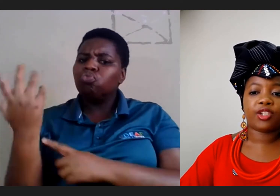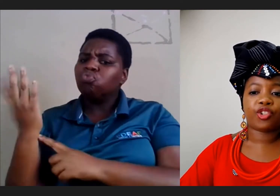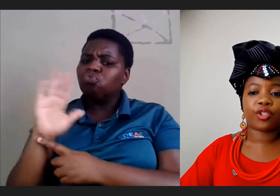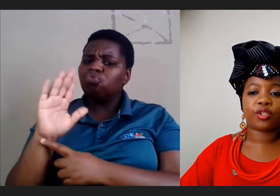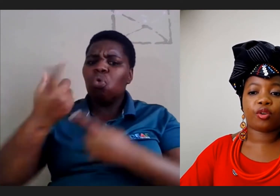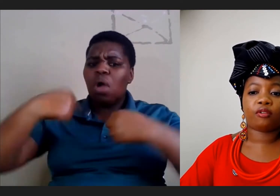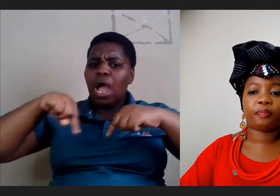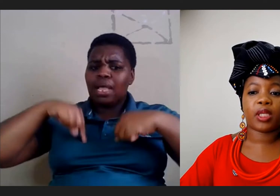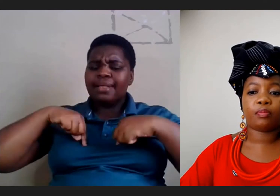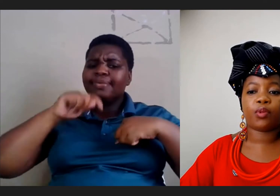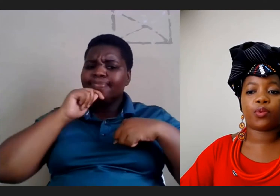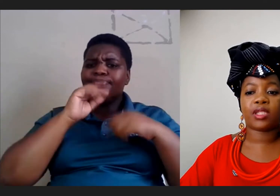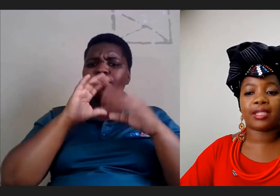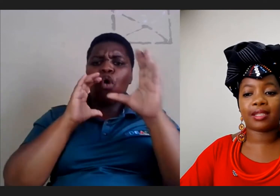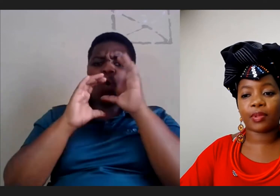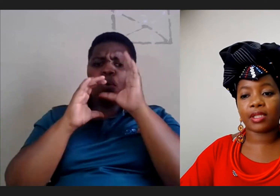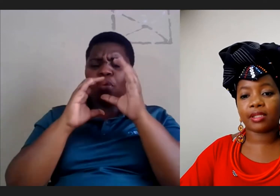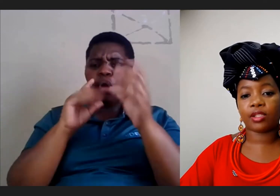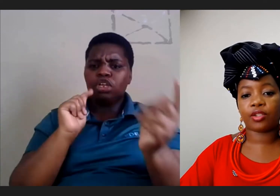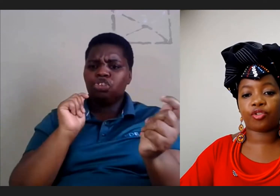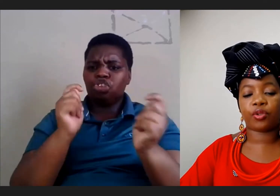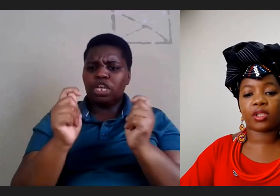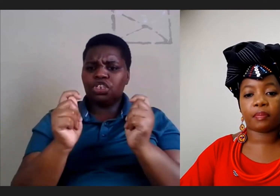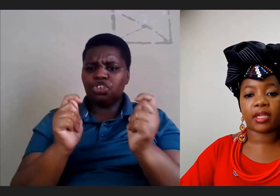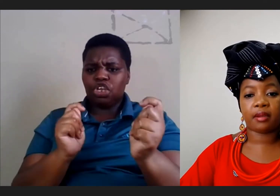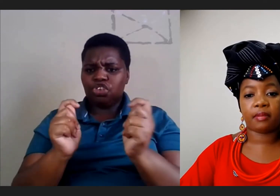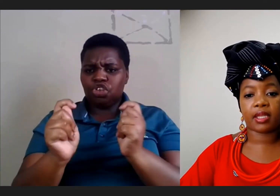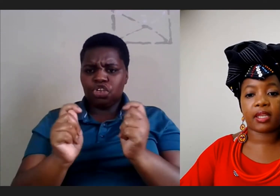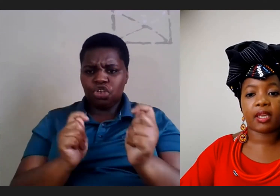communication changes of people with disabilities.